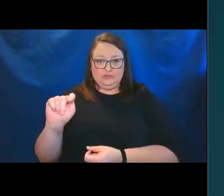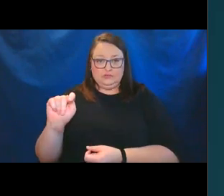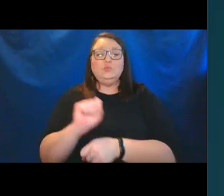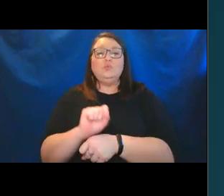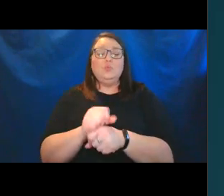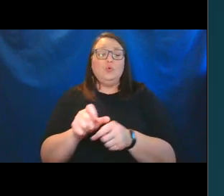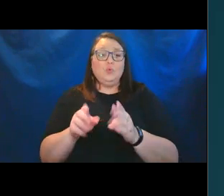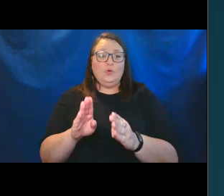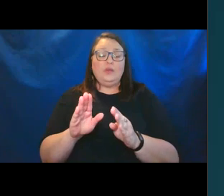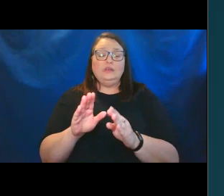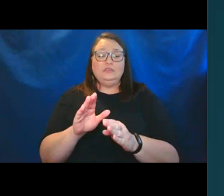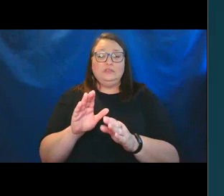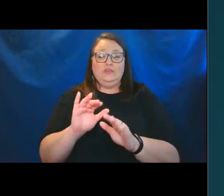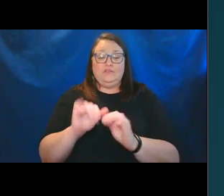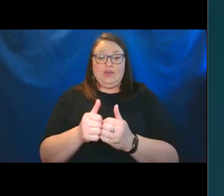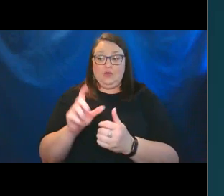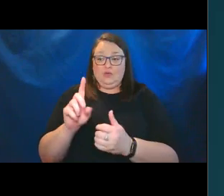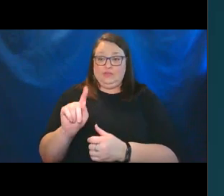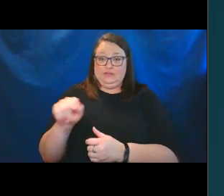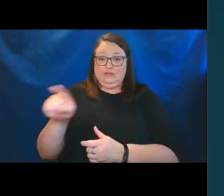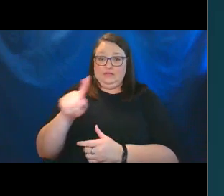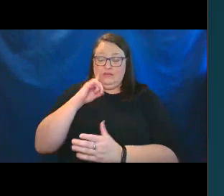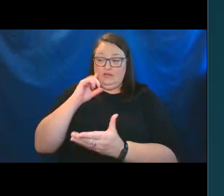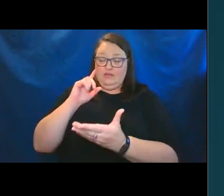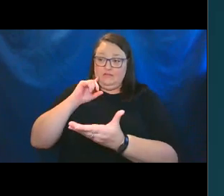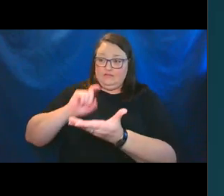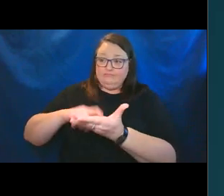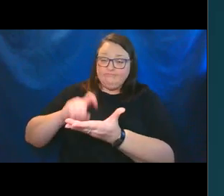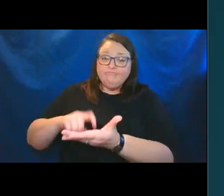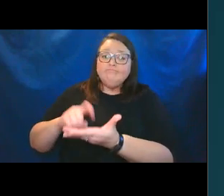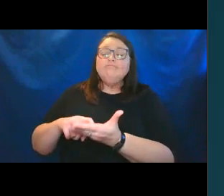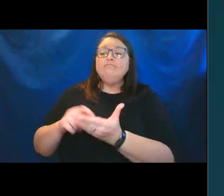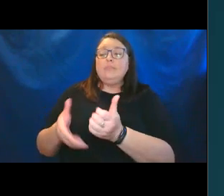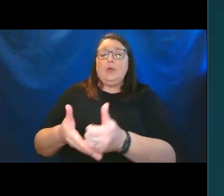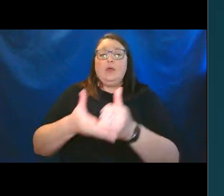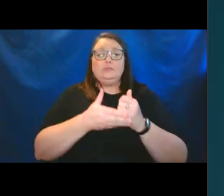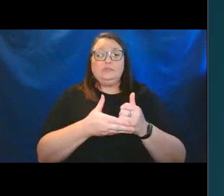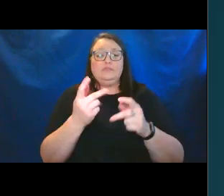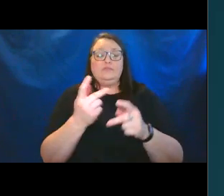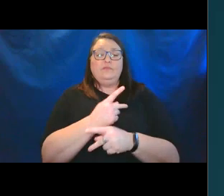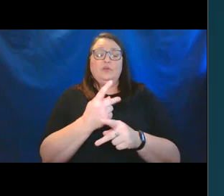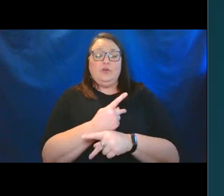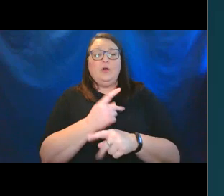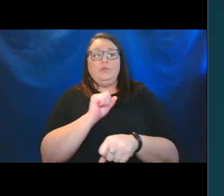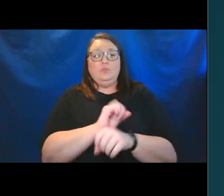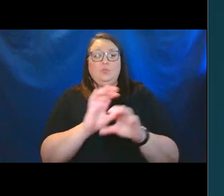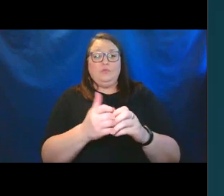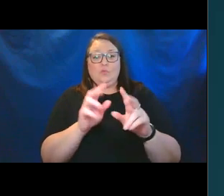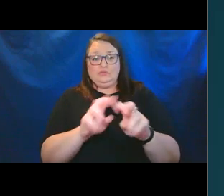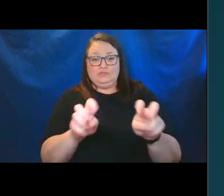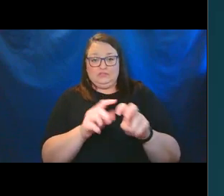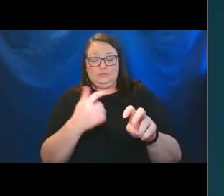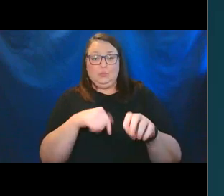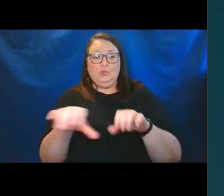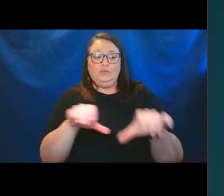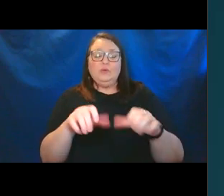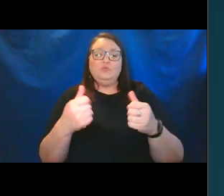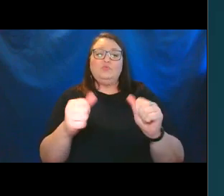that they have identified is useful to support the workforce assessment that RAND will end up doing to expand